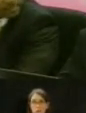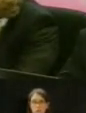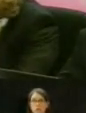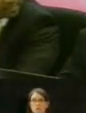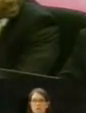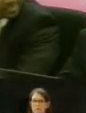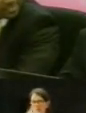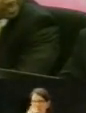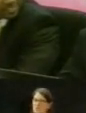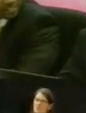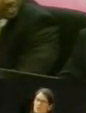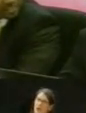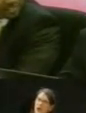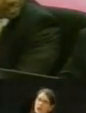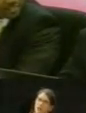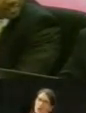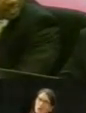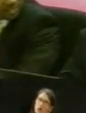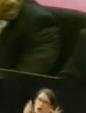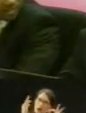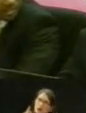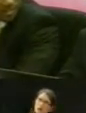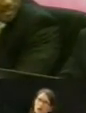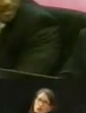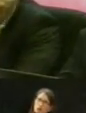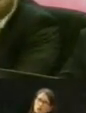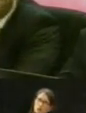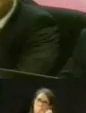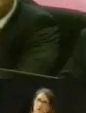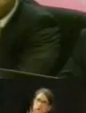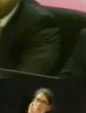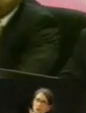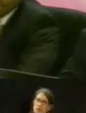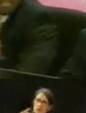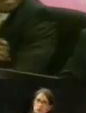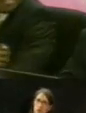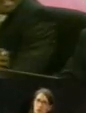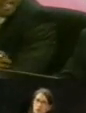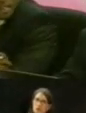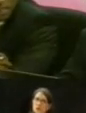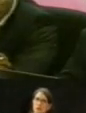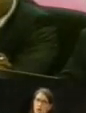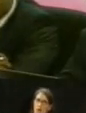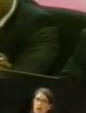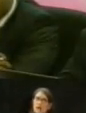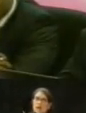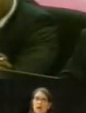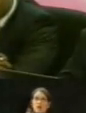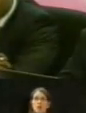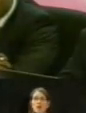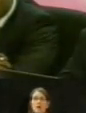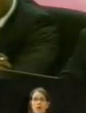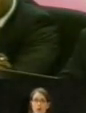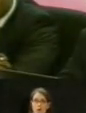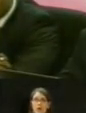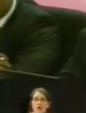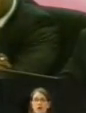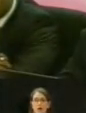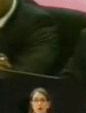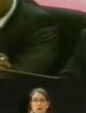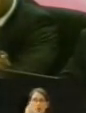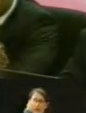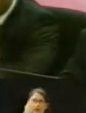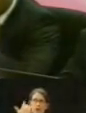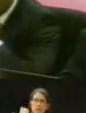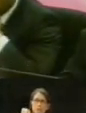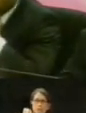how can I write a resolution that addresses those points and gets us to the point where we all can be happy with it? I thought the only way we can do this